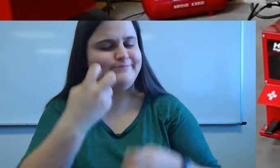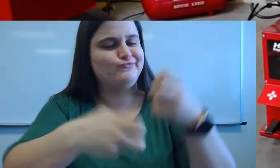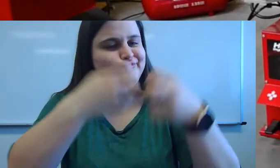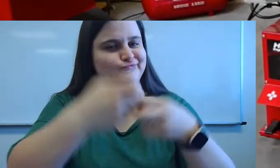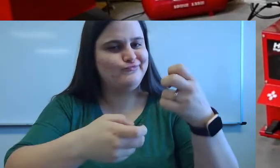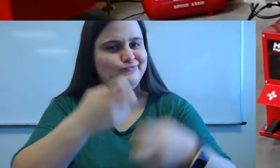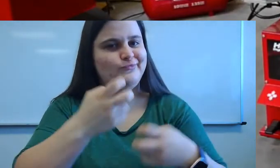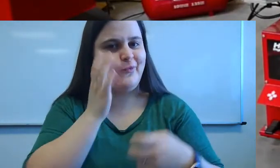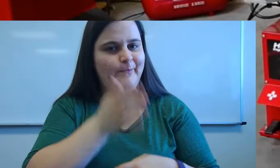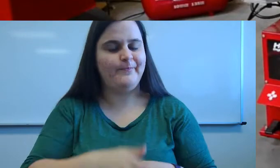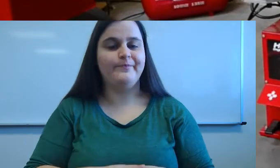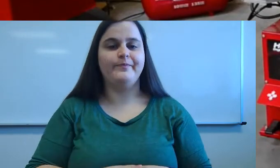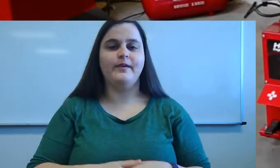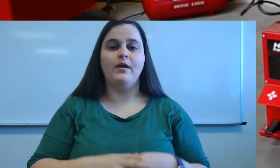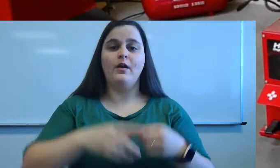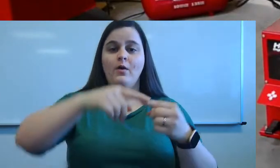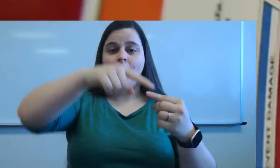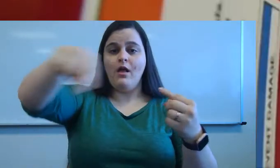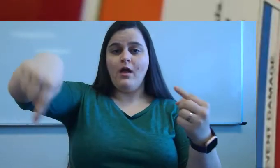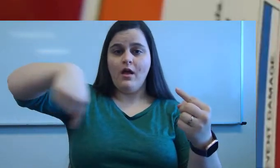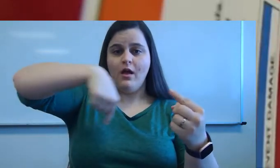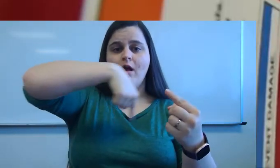Push down on the lever clockwise again